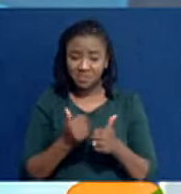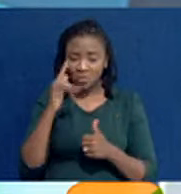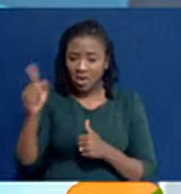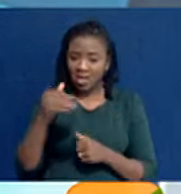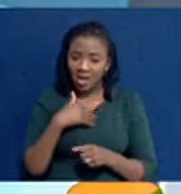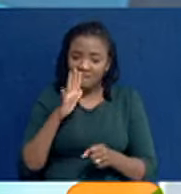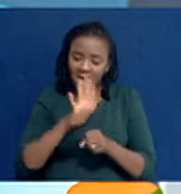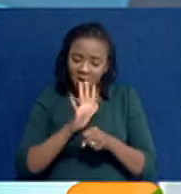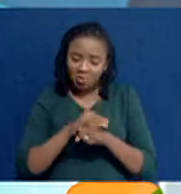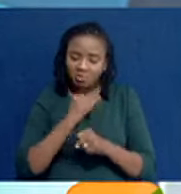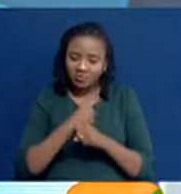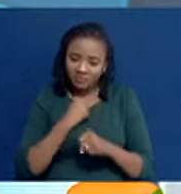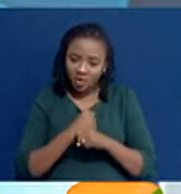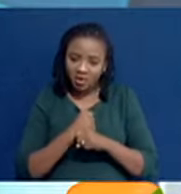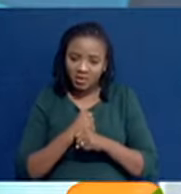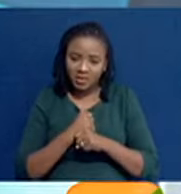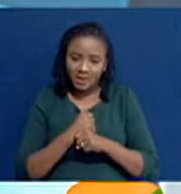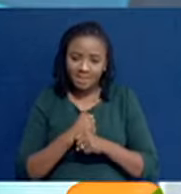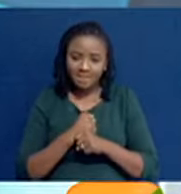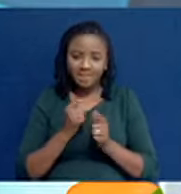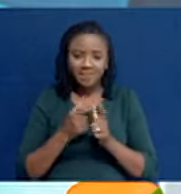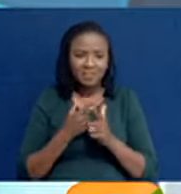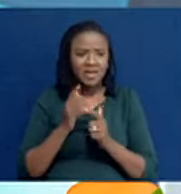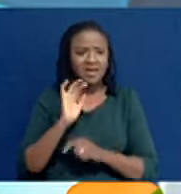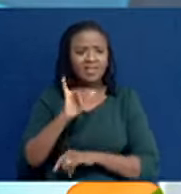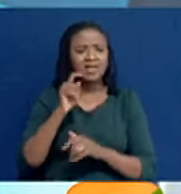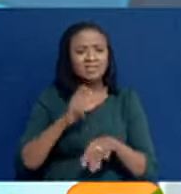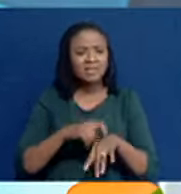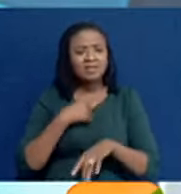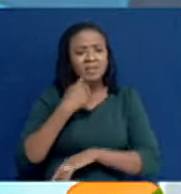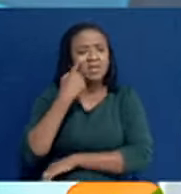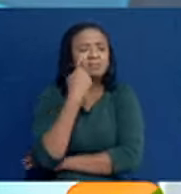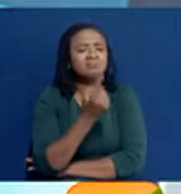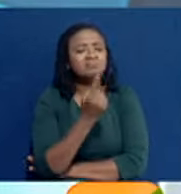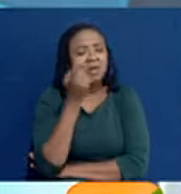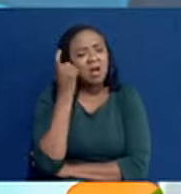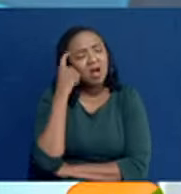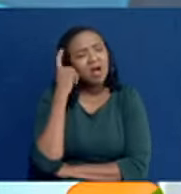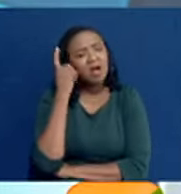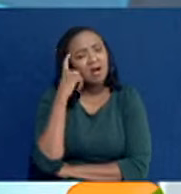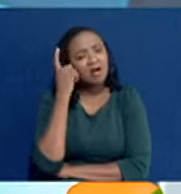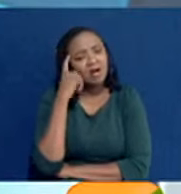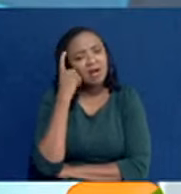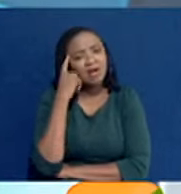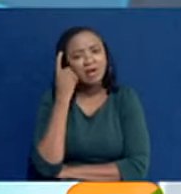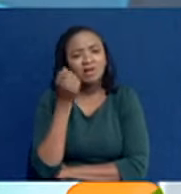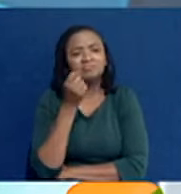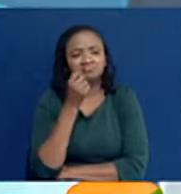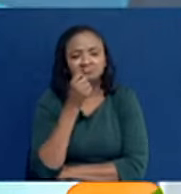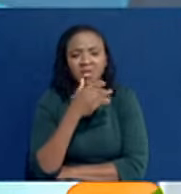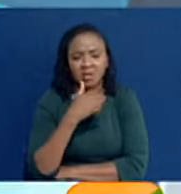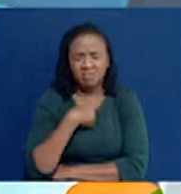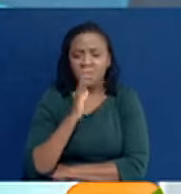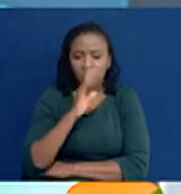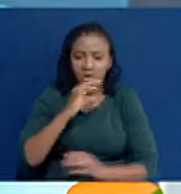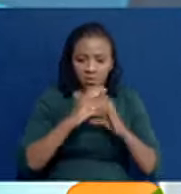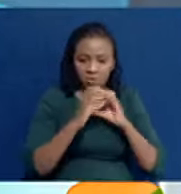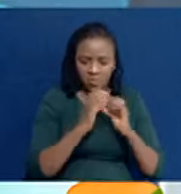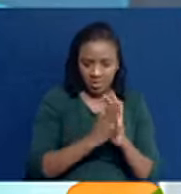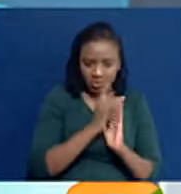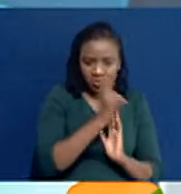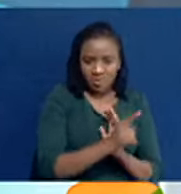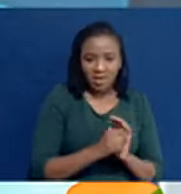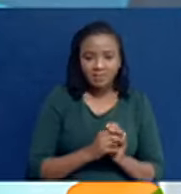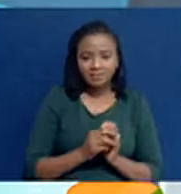work. And Nick said to them, no. I will talk to her. She will stand